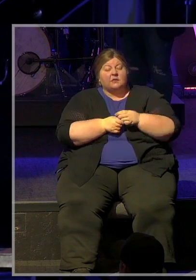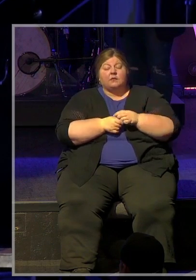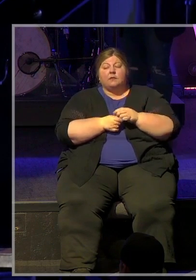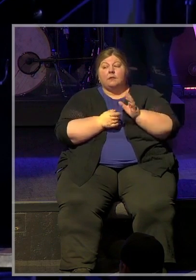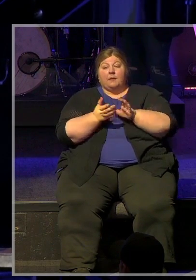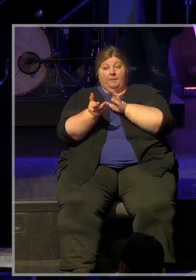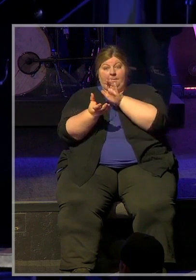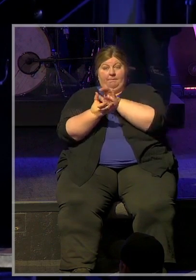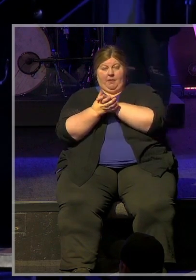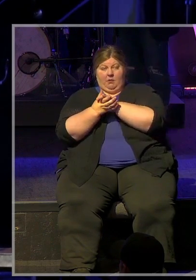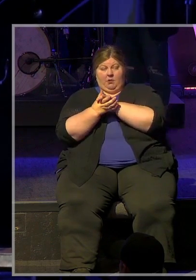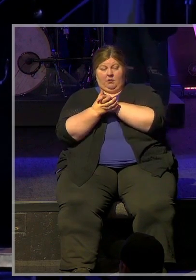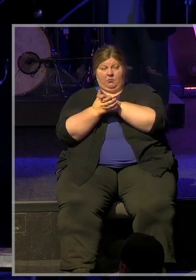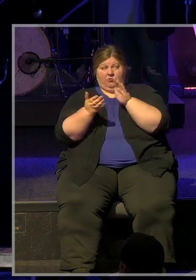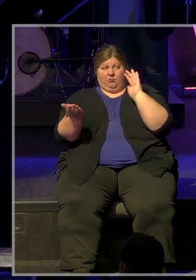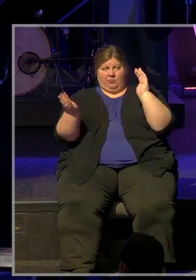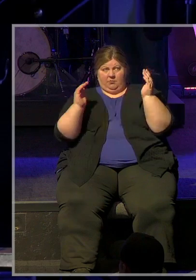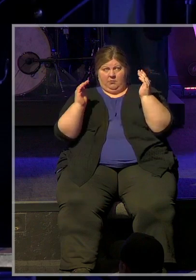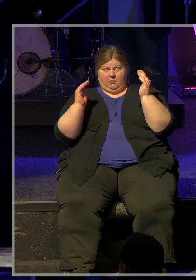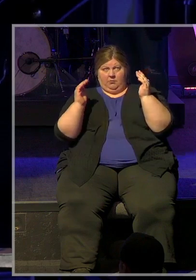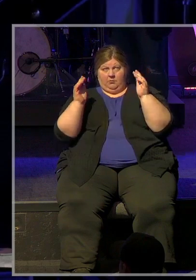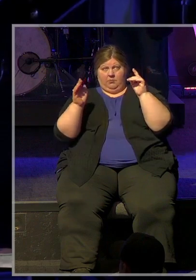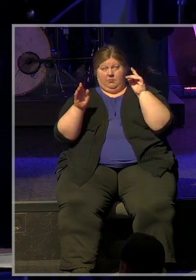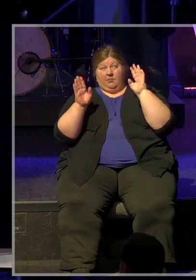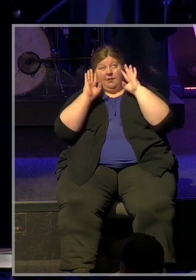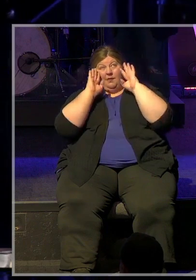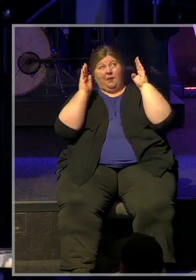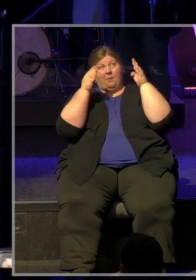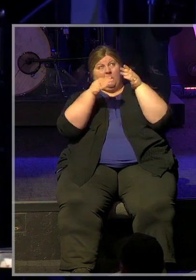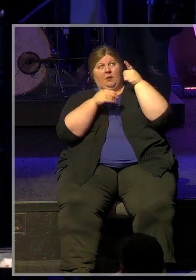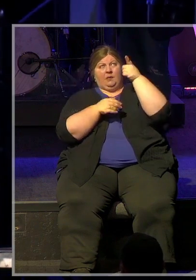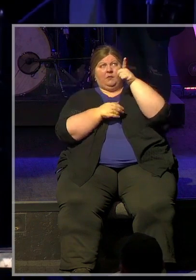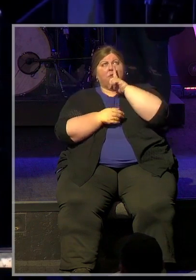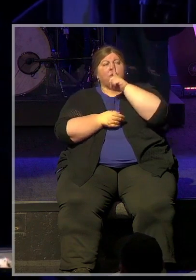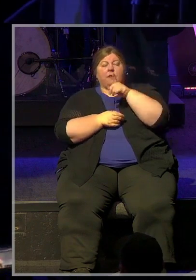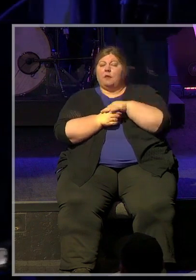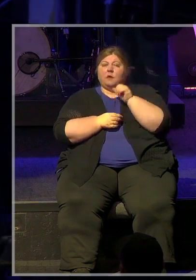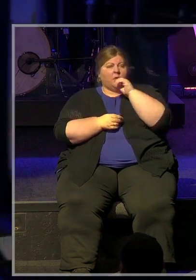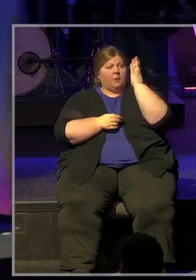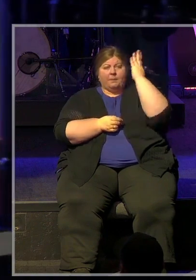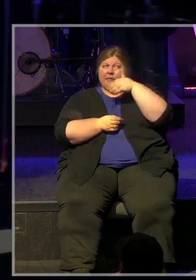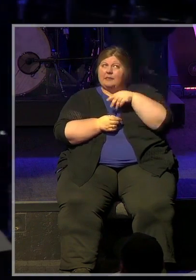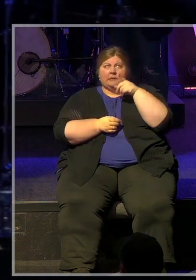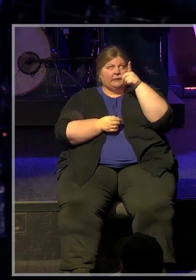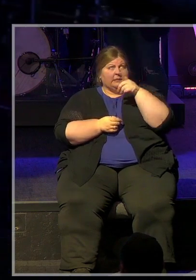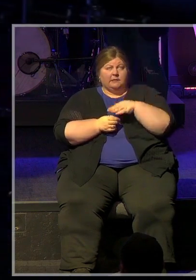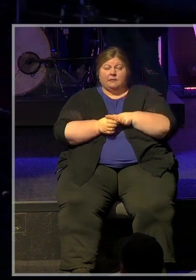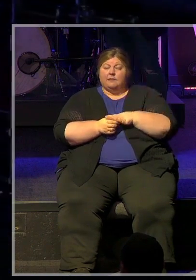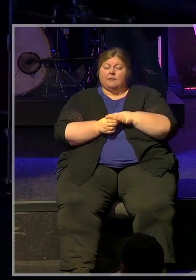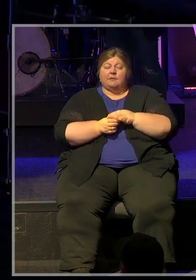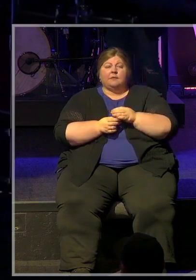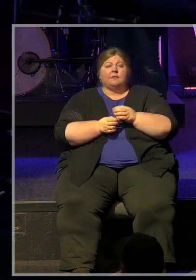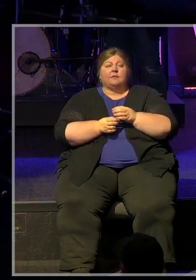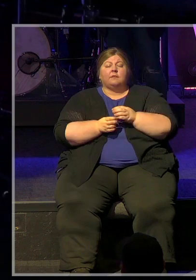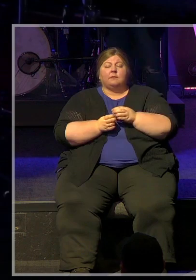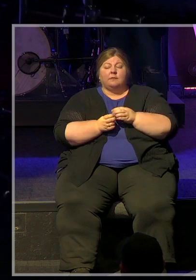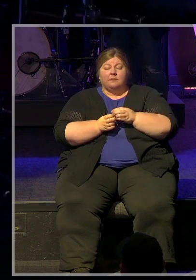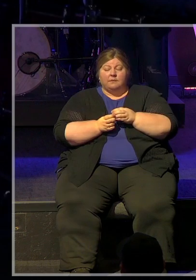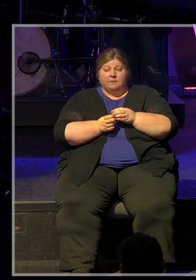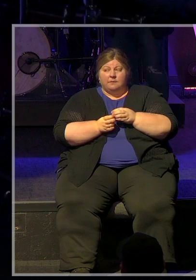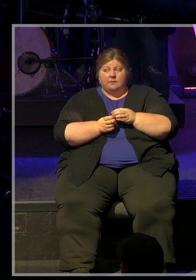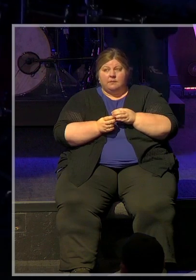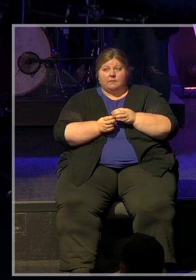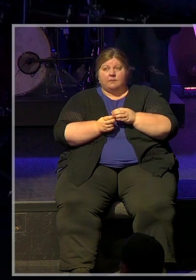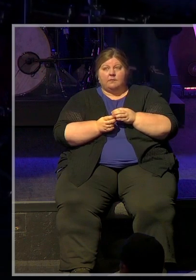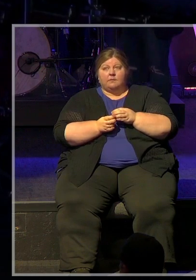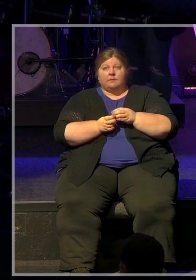metaphor that points to the real thing. Don't miss the real thing that we have access to. I just